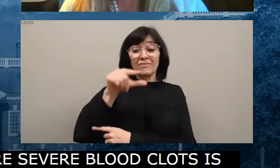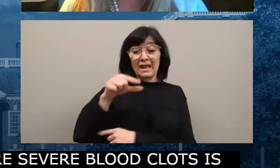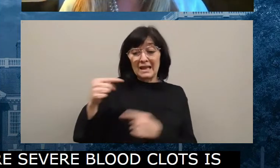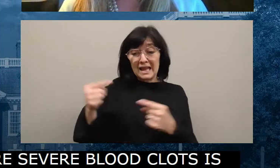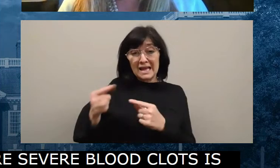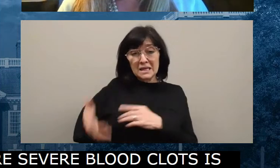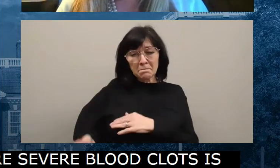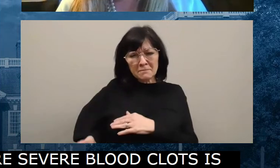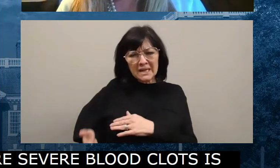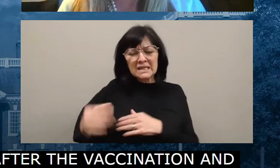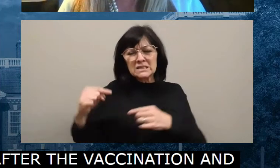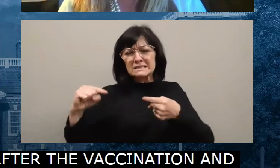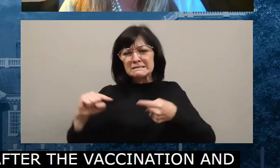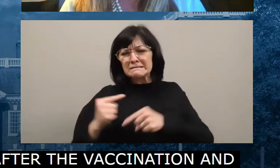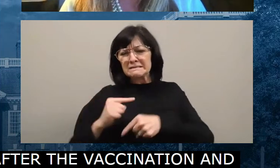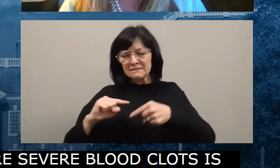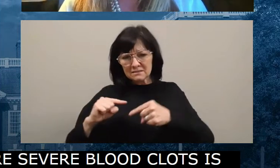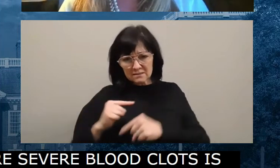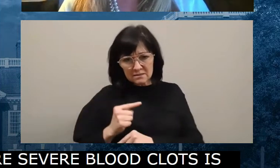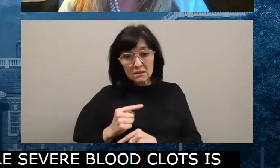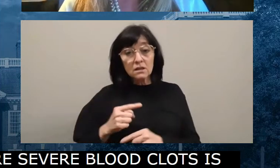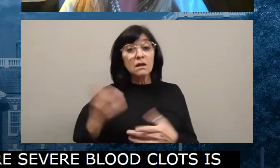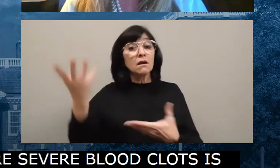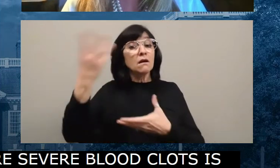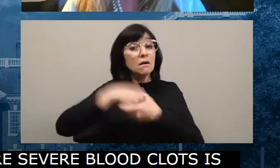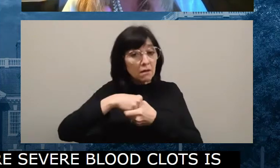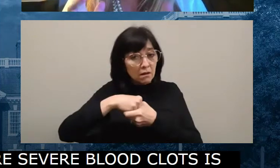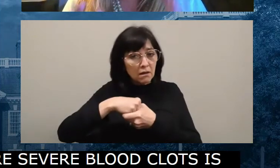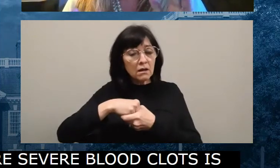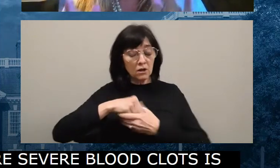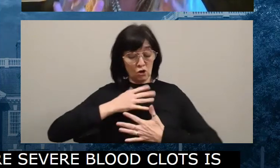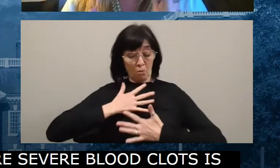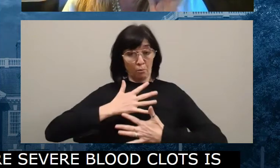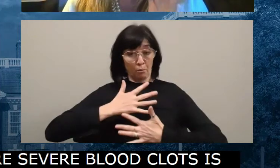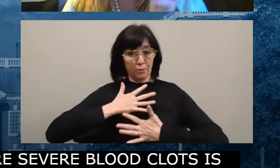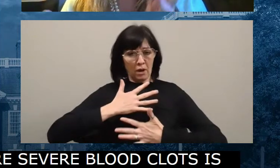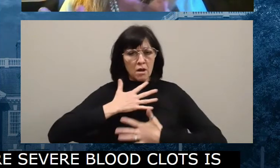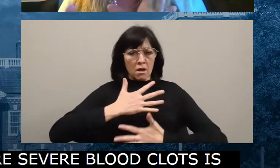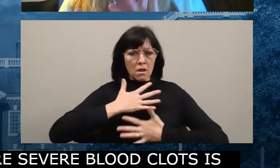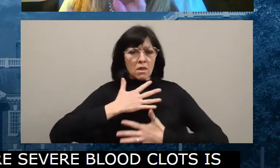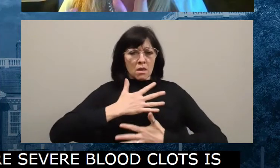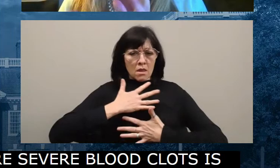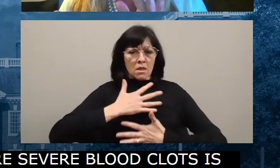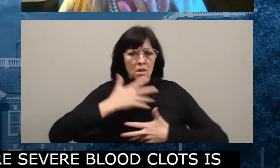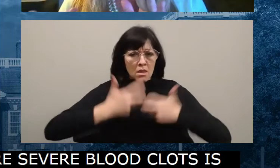important symptom of this. And it occurs essentially between